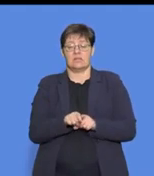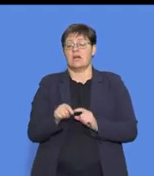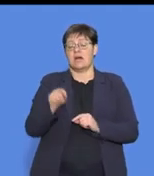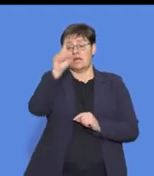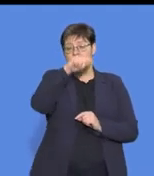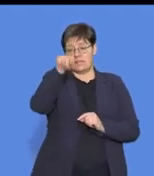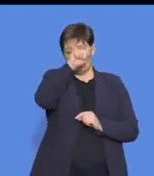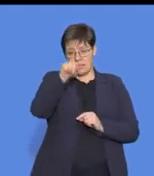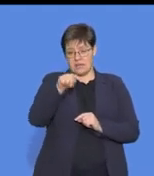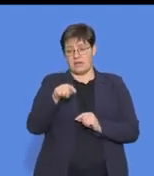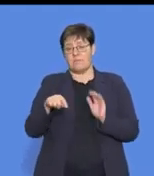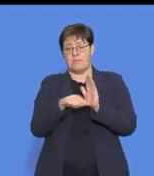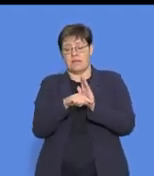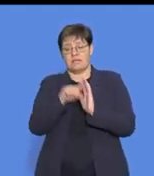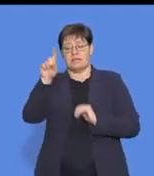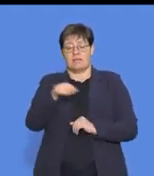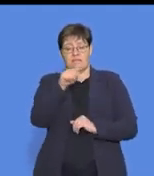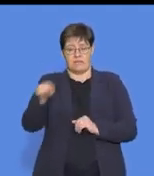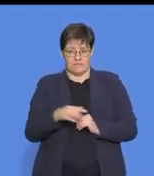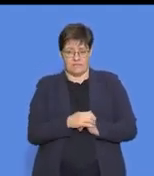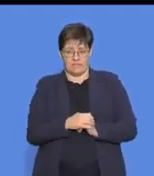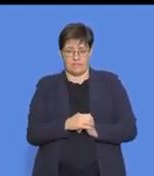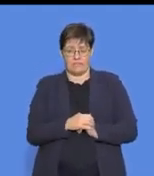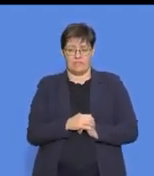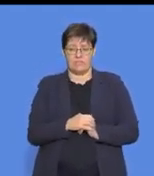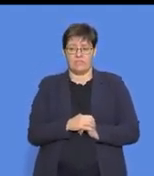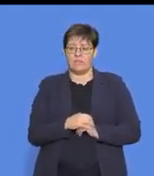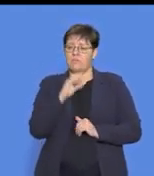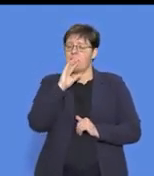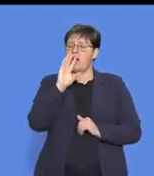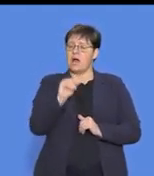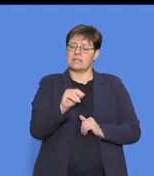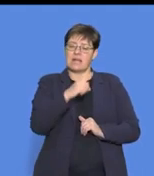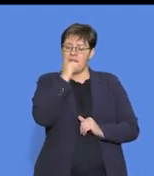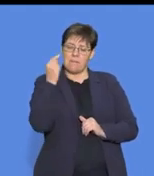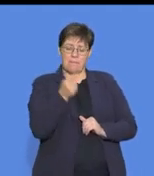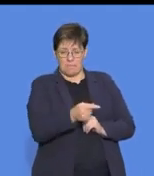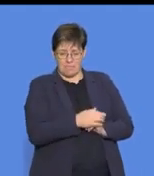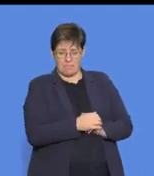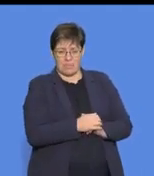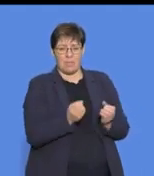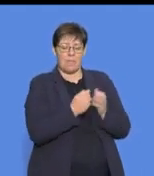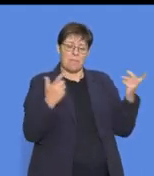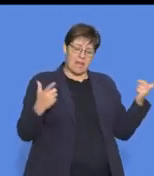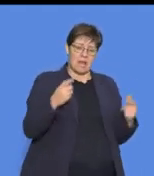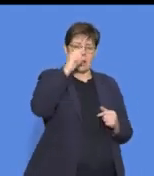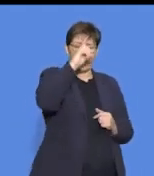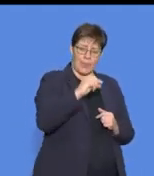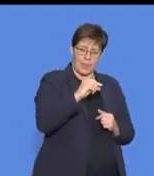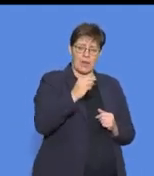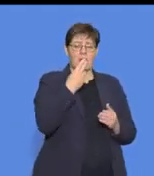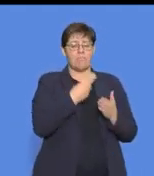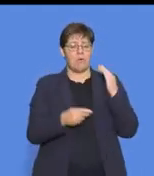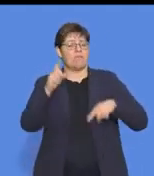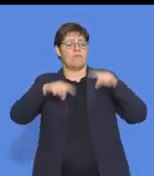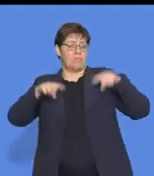theta minus alpha. You'll often find that they ask you to name angles like this. So you'll give you a bigger angle and a